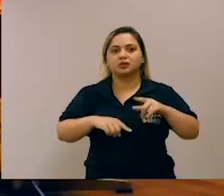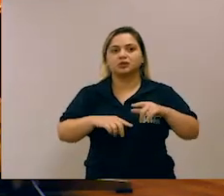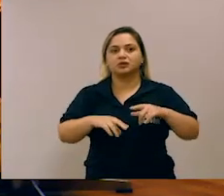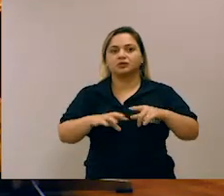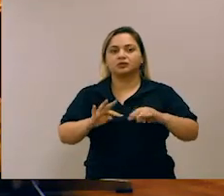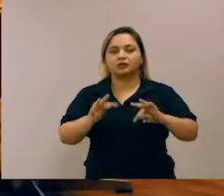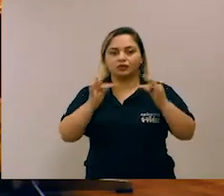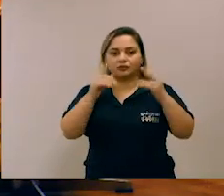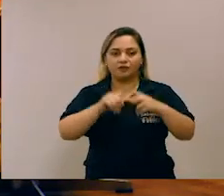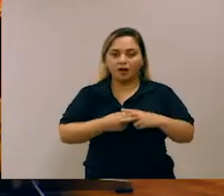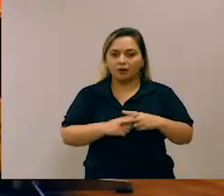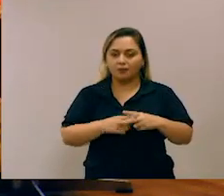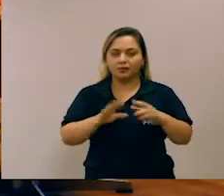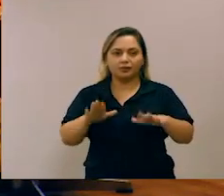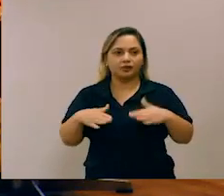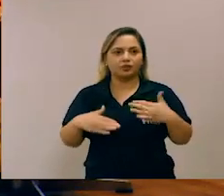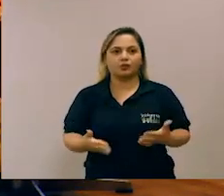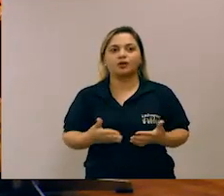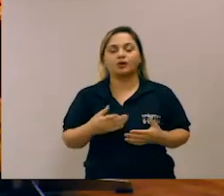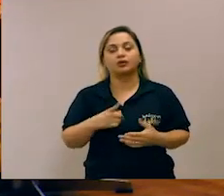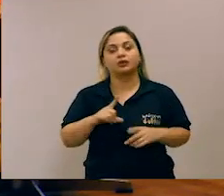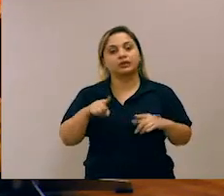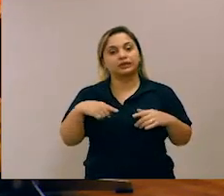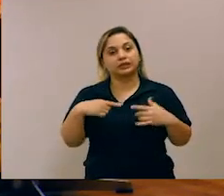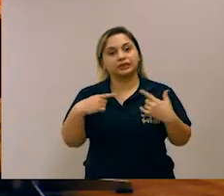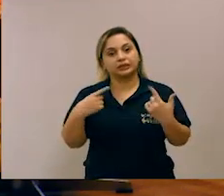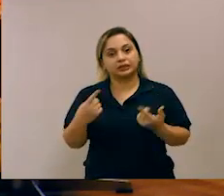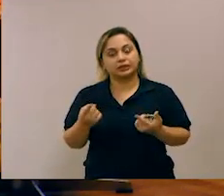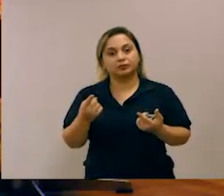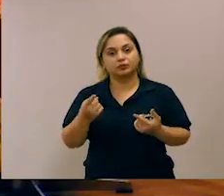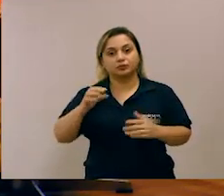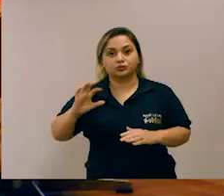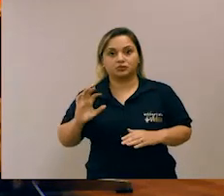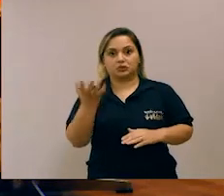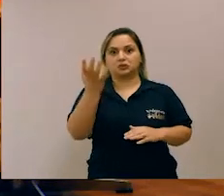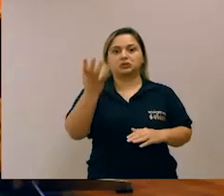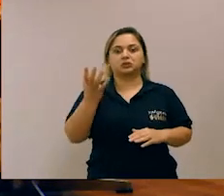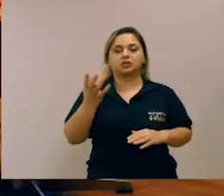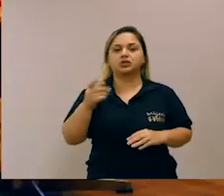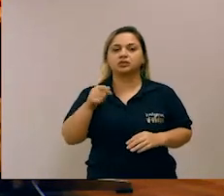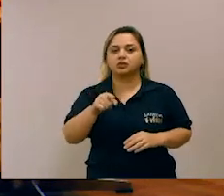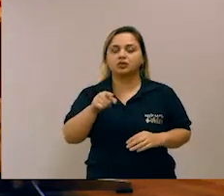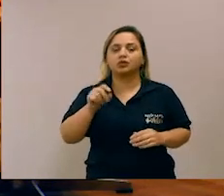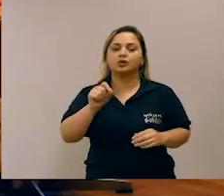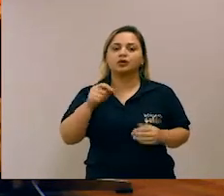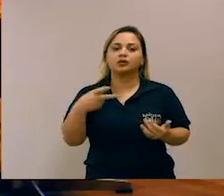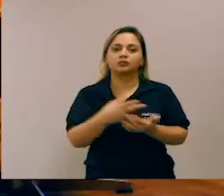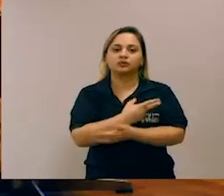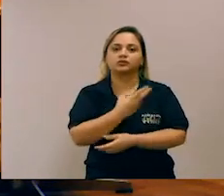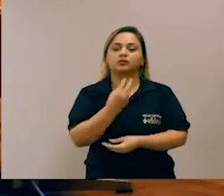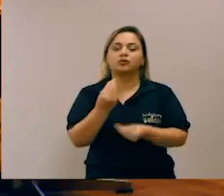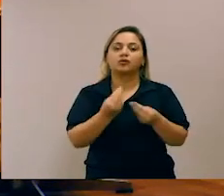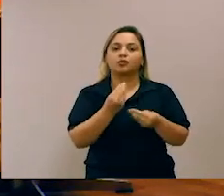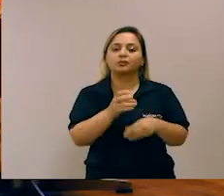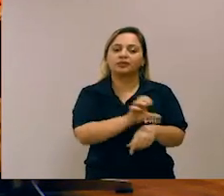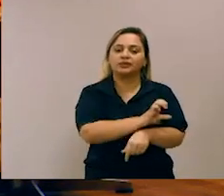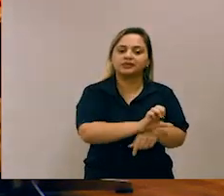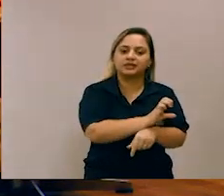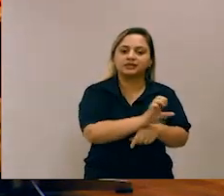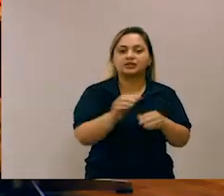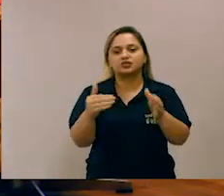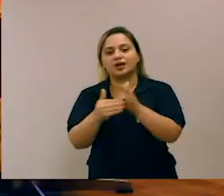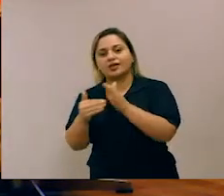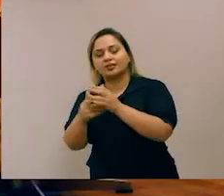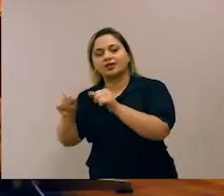you, train you? Because I imagine that after the tragedy, nothing was ready. But from the strategy to